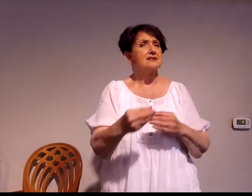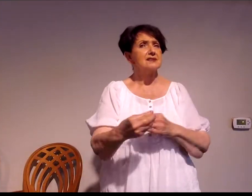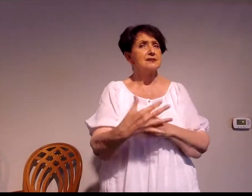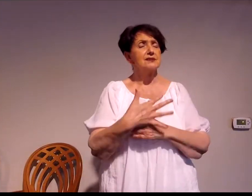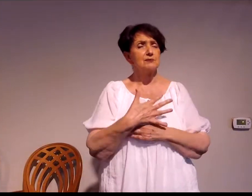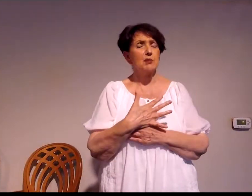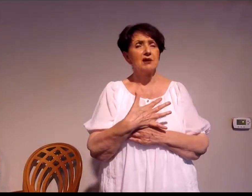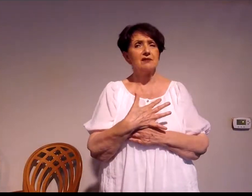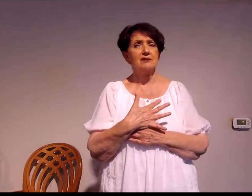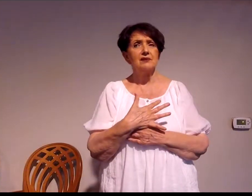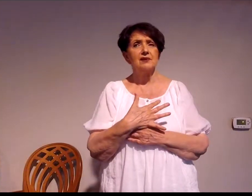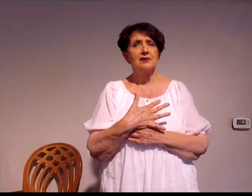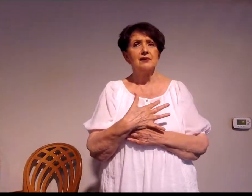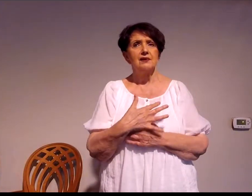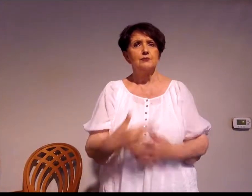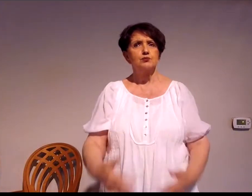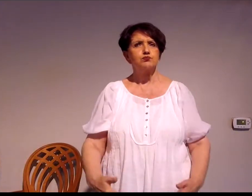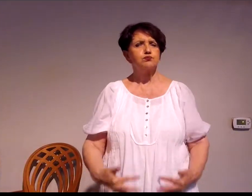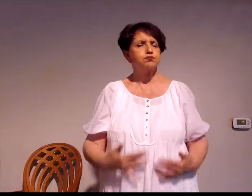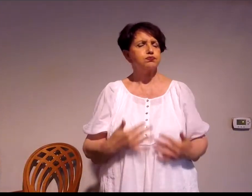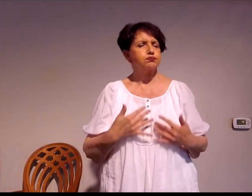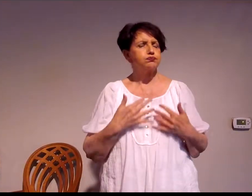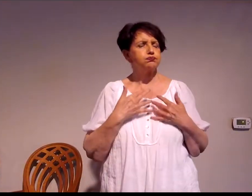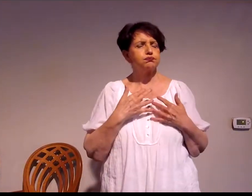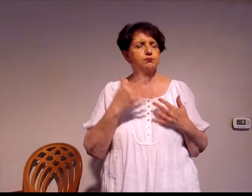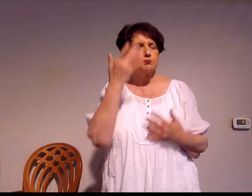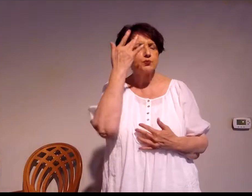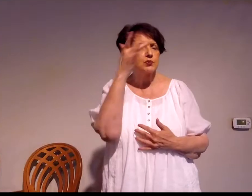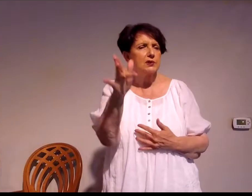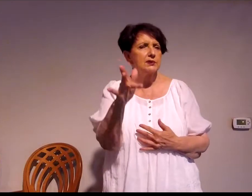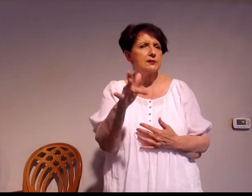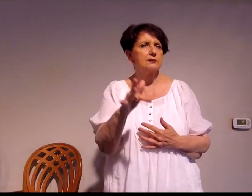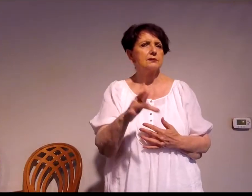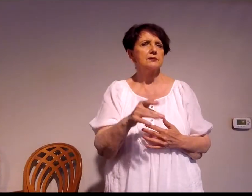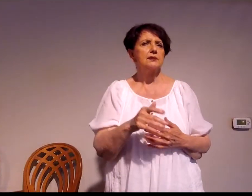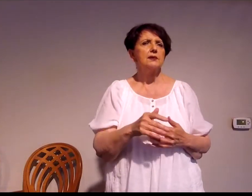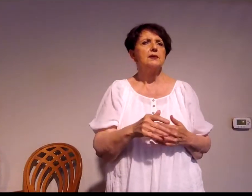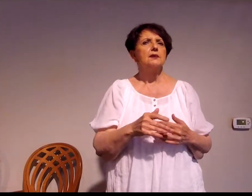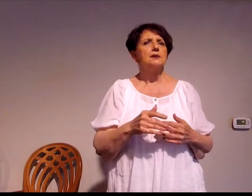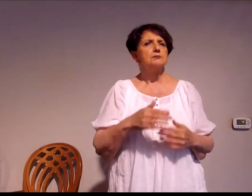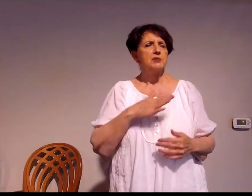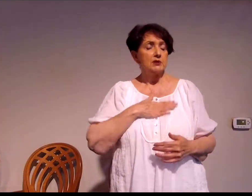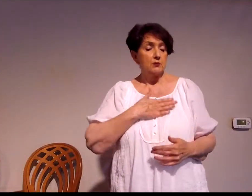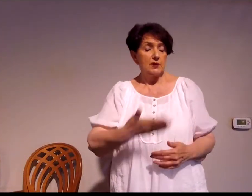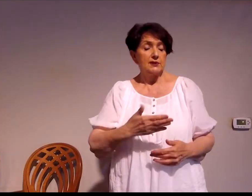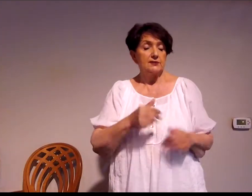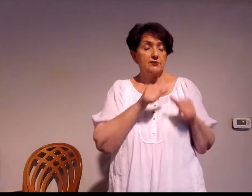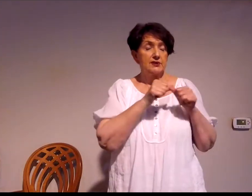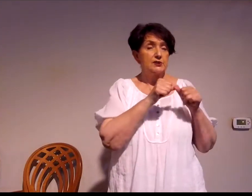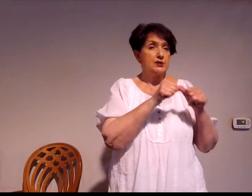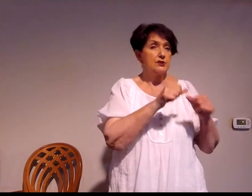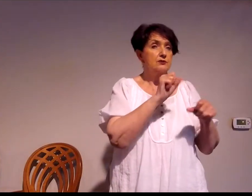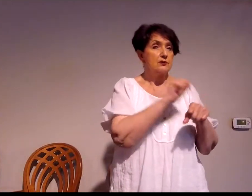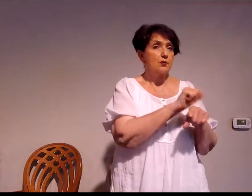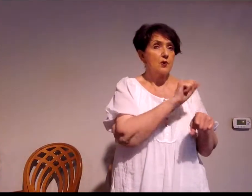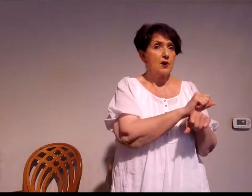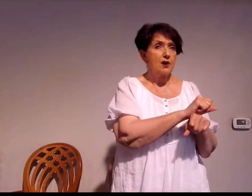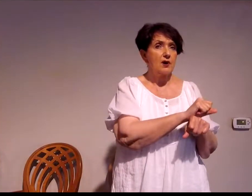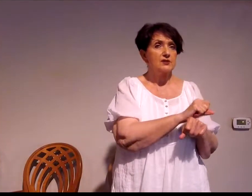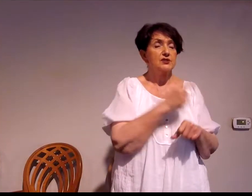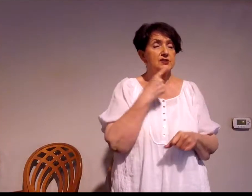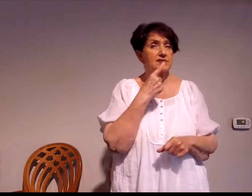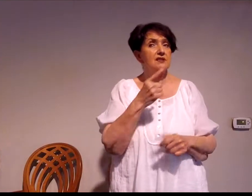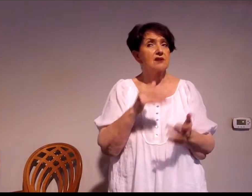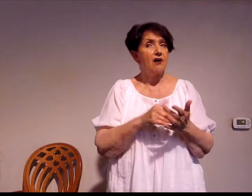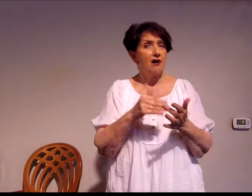by this and being willing to continue this work, which I know many of you are already doing, she says it